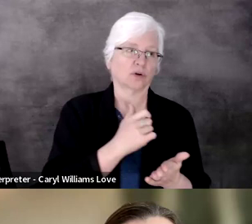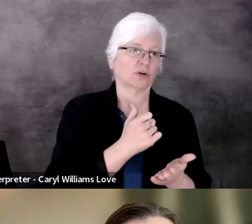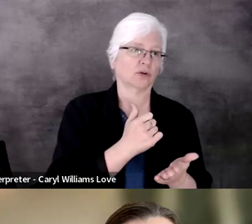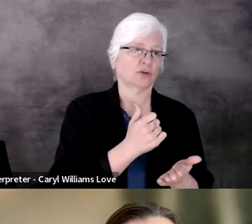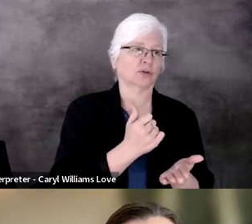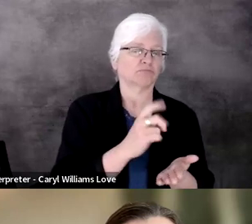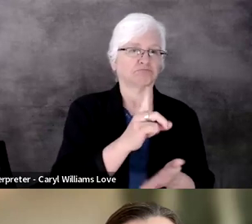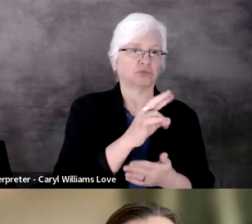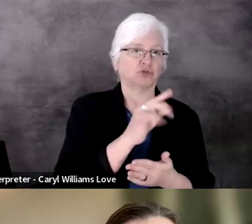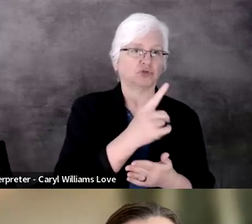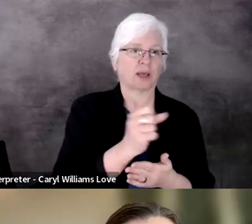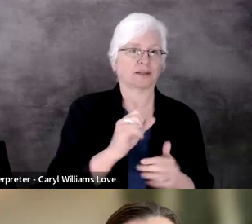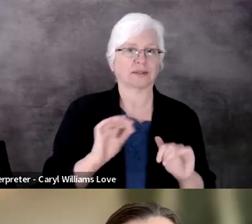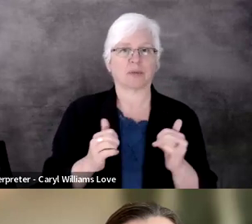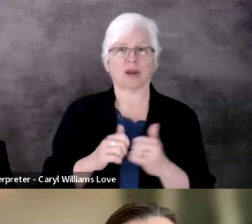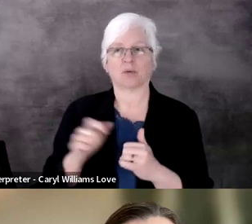using substances.